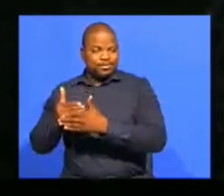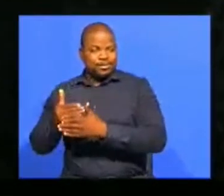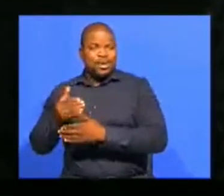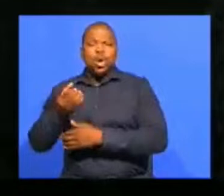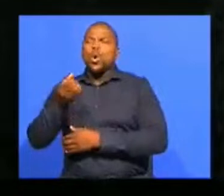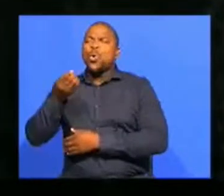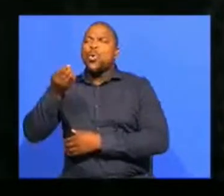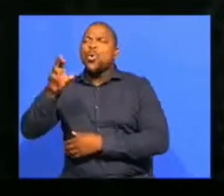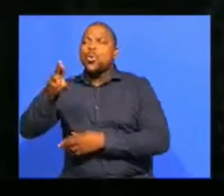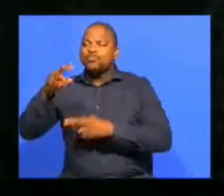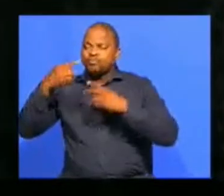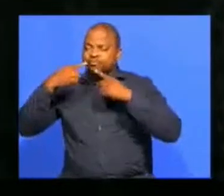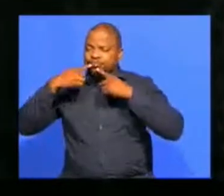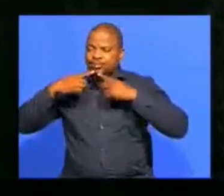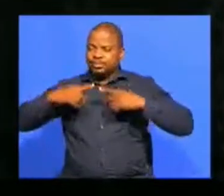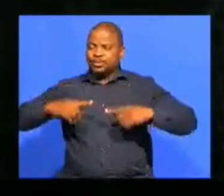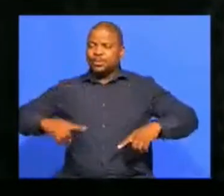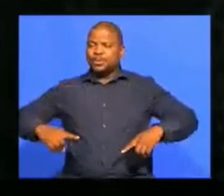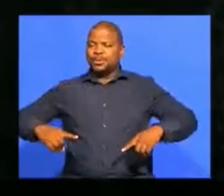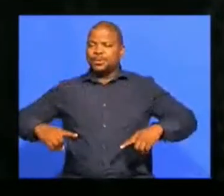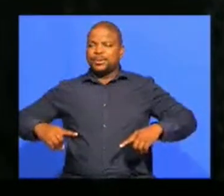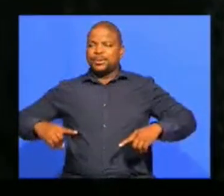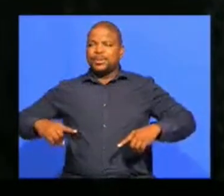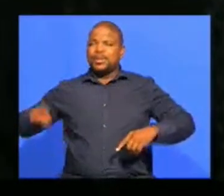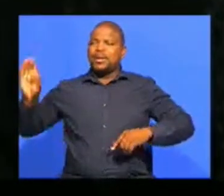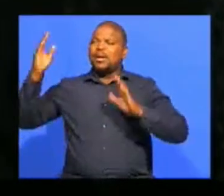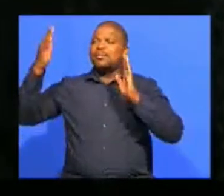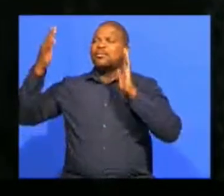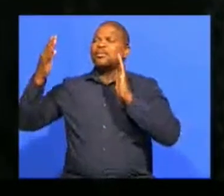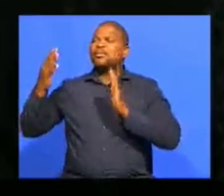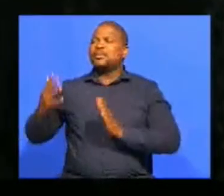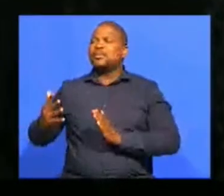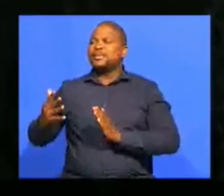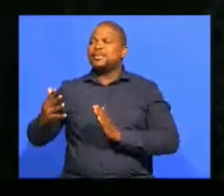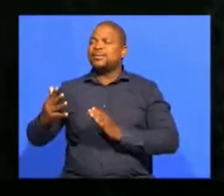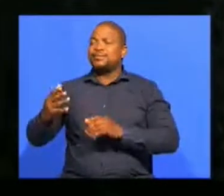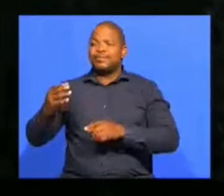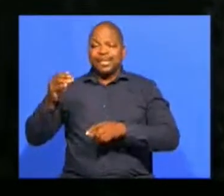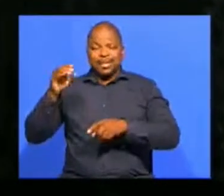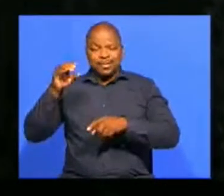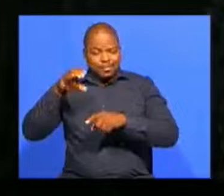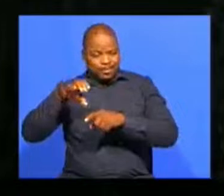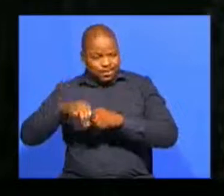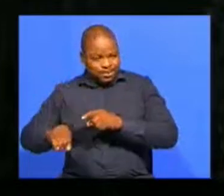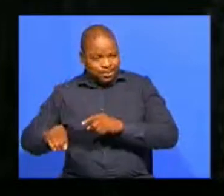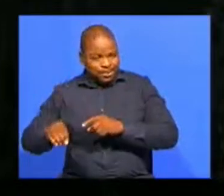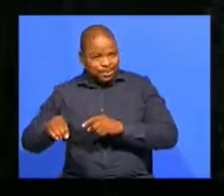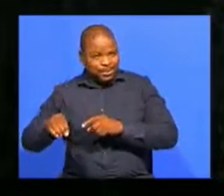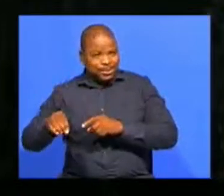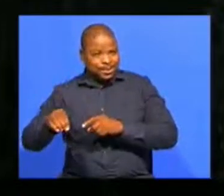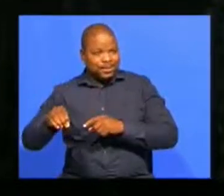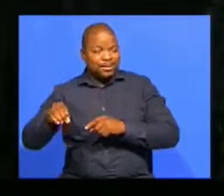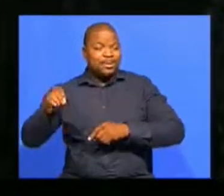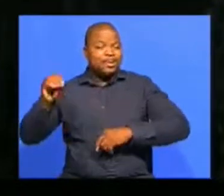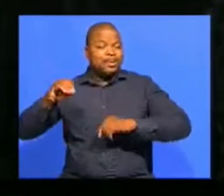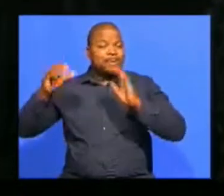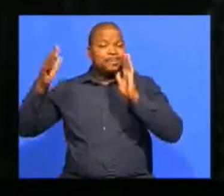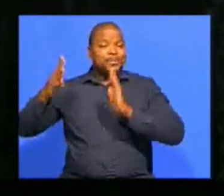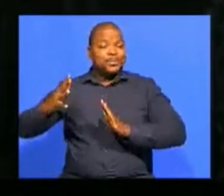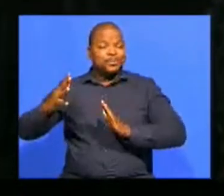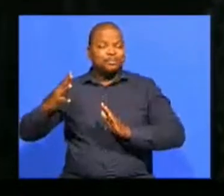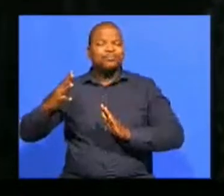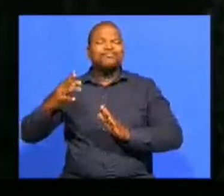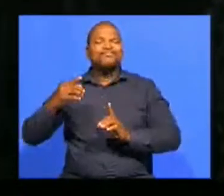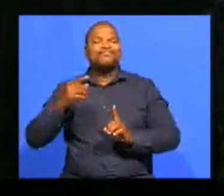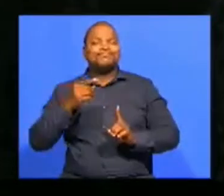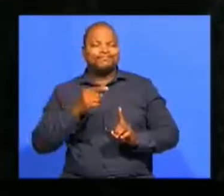or peace. So the ordinary Botswana derives, the ordinary Bahamian derives